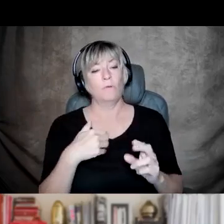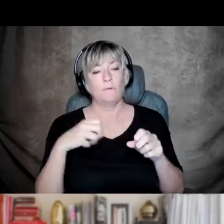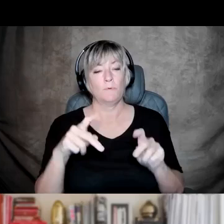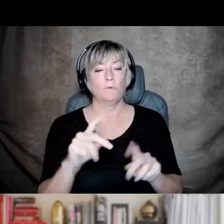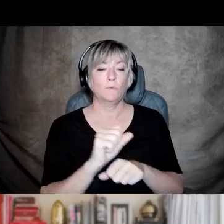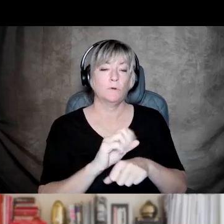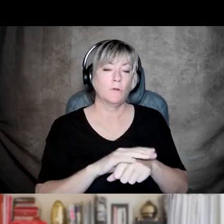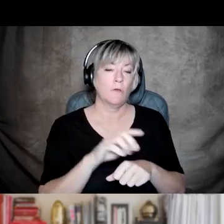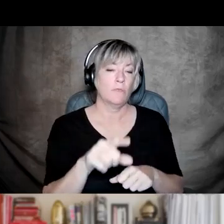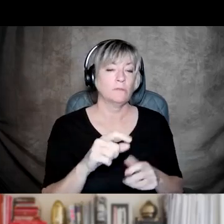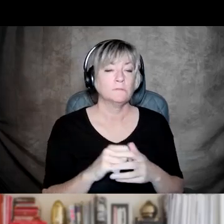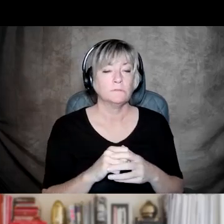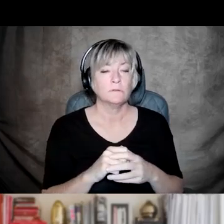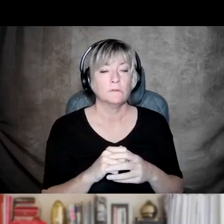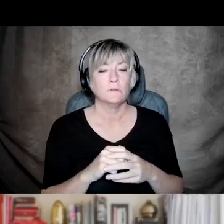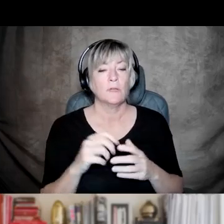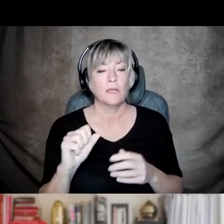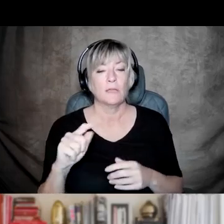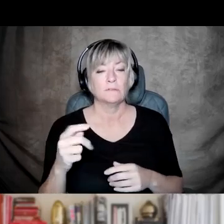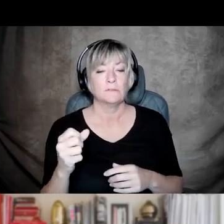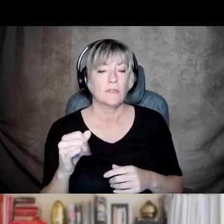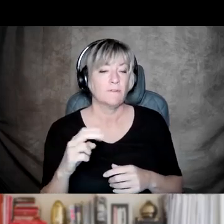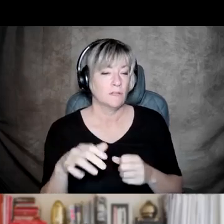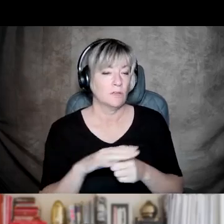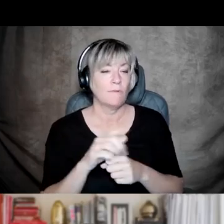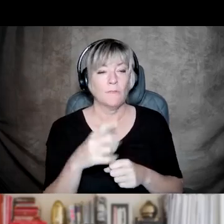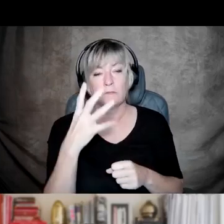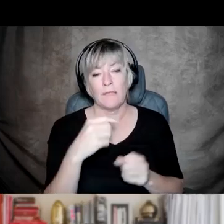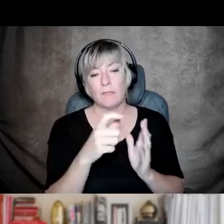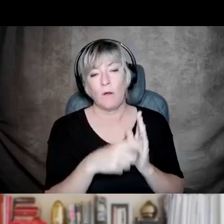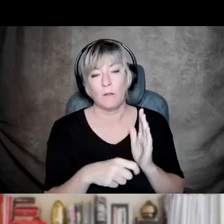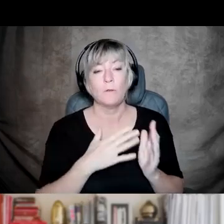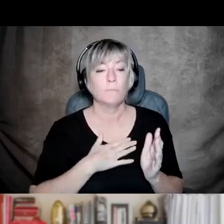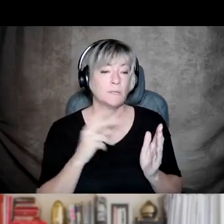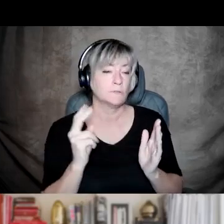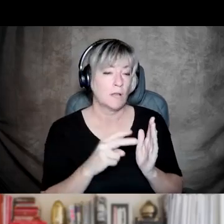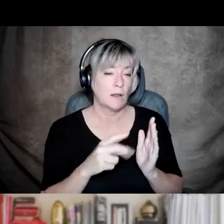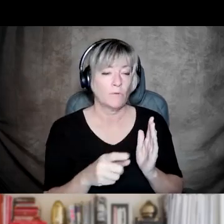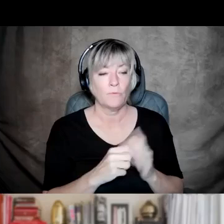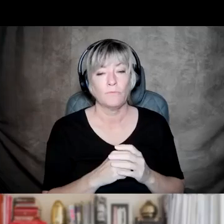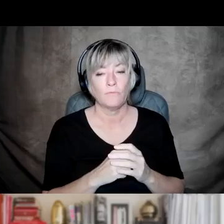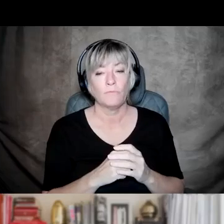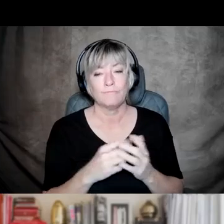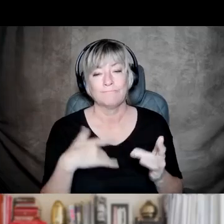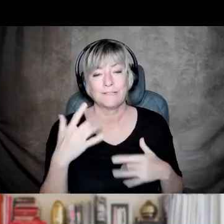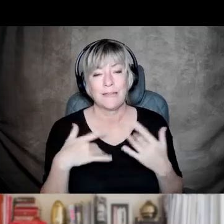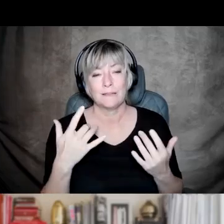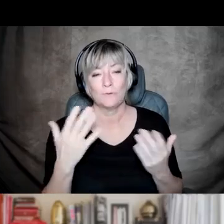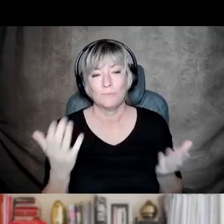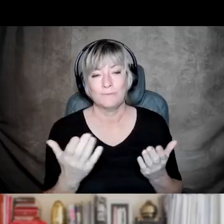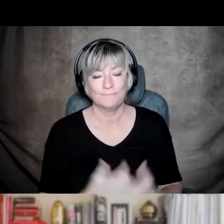And and Stephanie covered this lovely article about it as well. So please do check it out. I'm excited to be